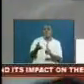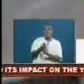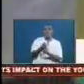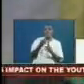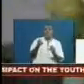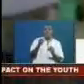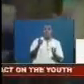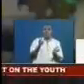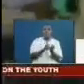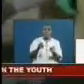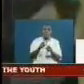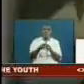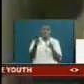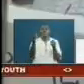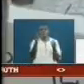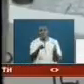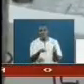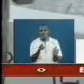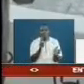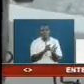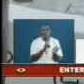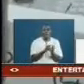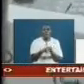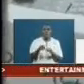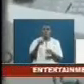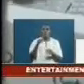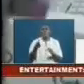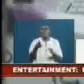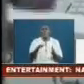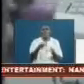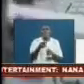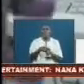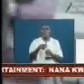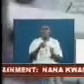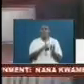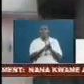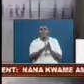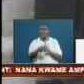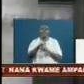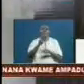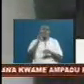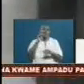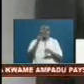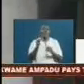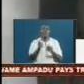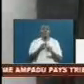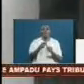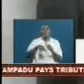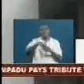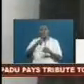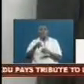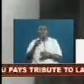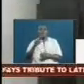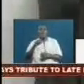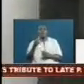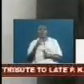who brought the virus into Nigeria. The doctor was the sixth to die from the virus in Nigeria at the first outside Lagos,